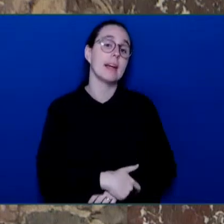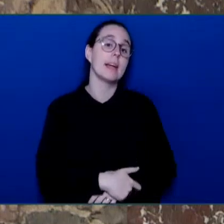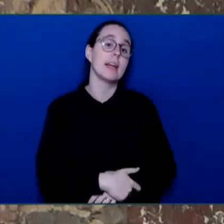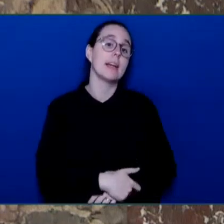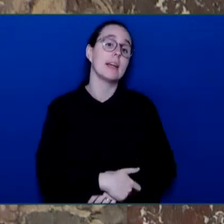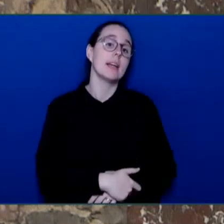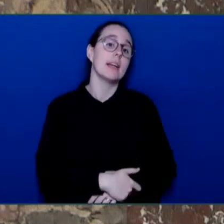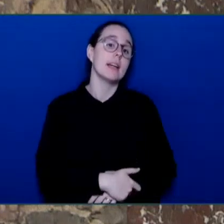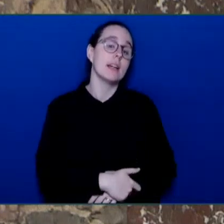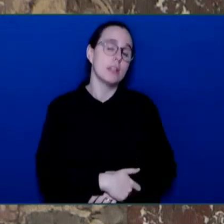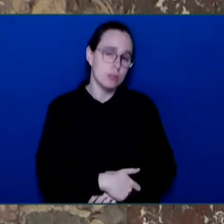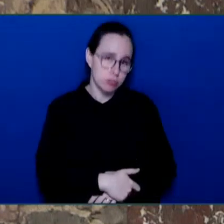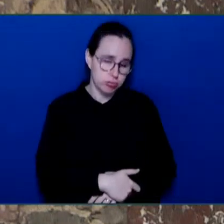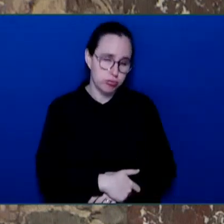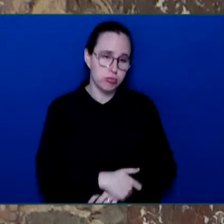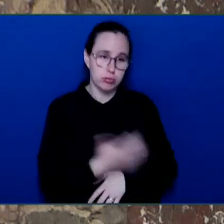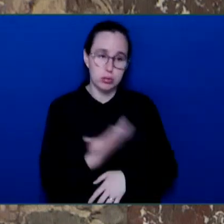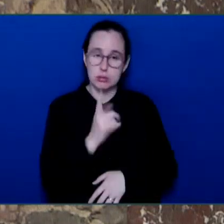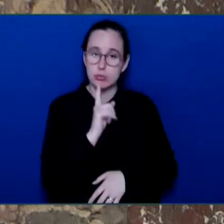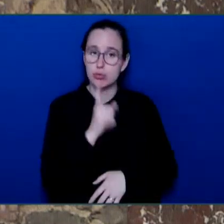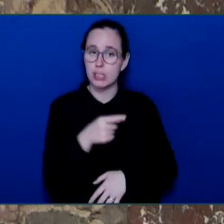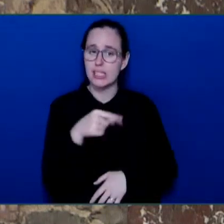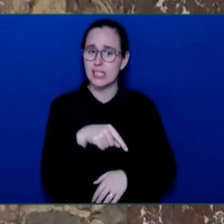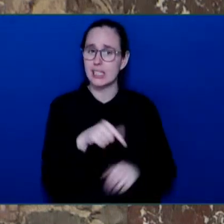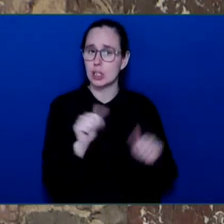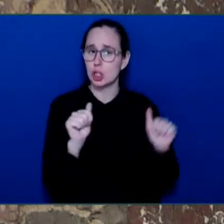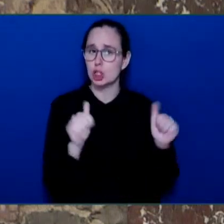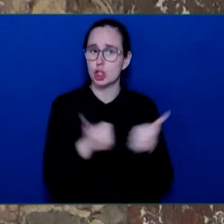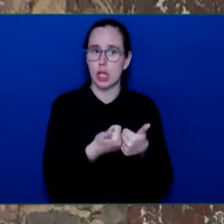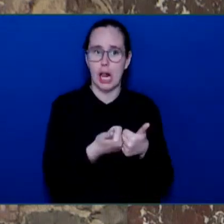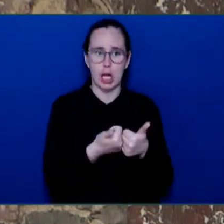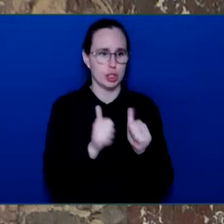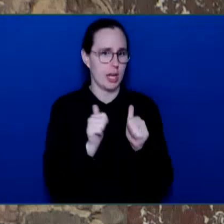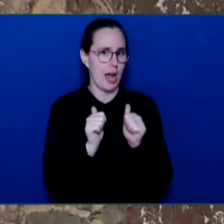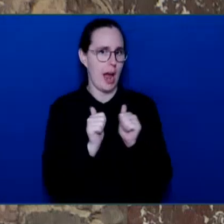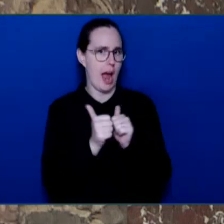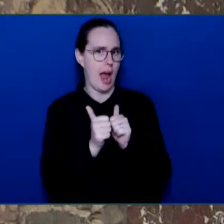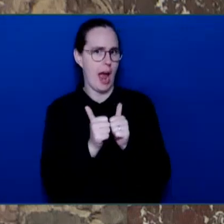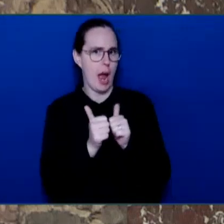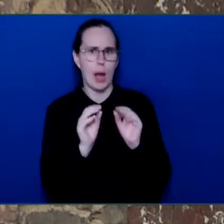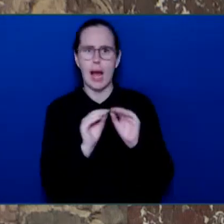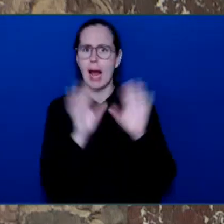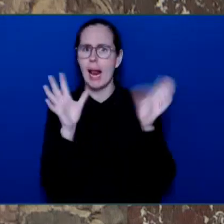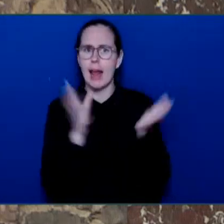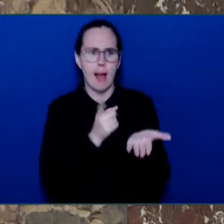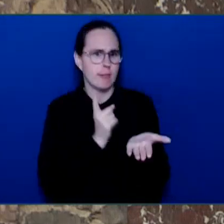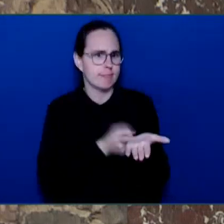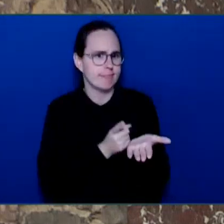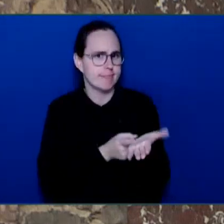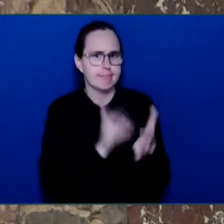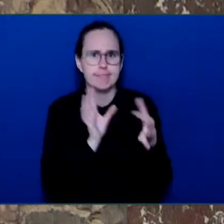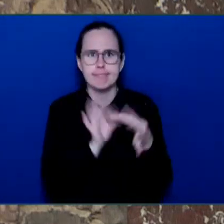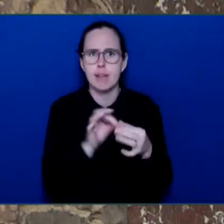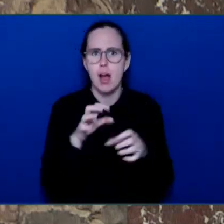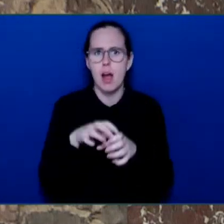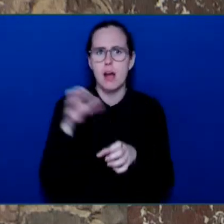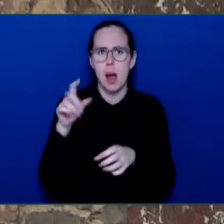climate change is real? How do you discuss how to address this issue of our forests burning, our rivers drying